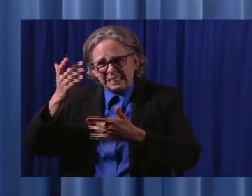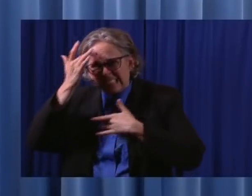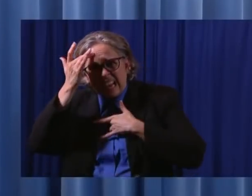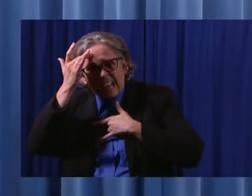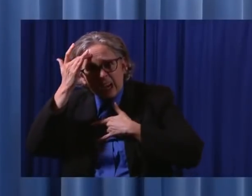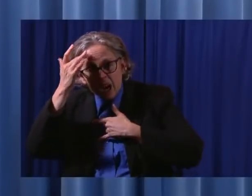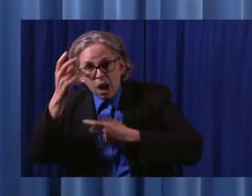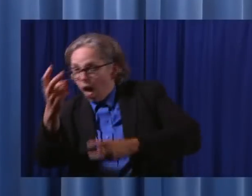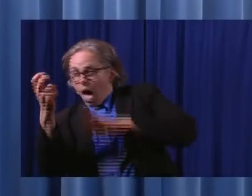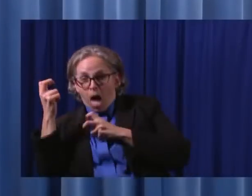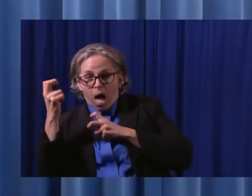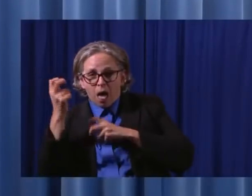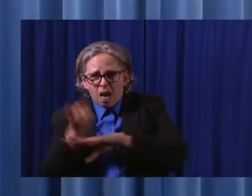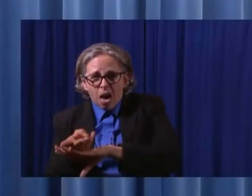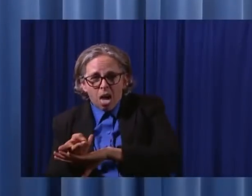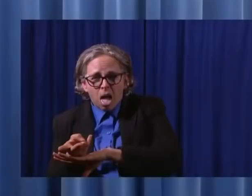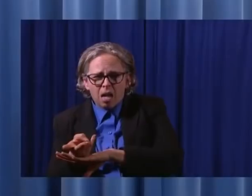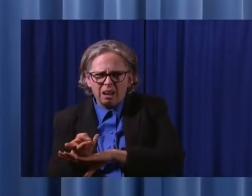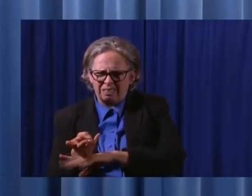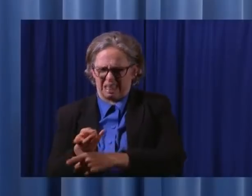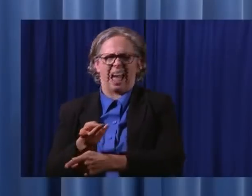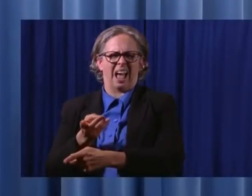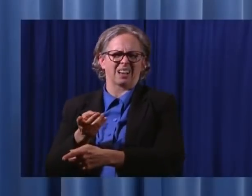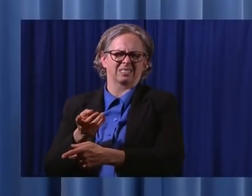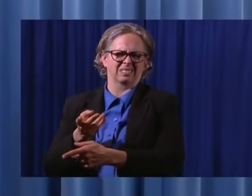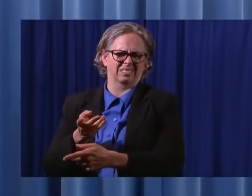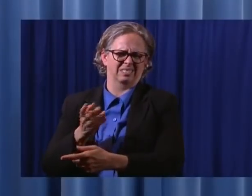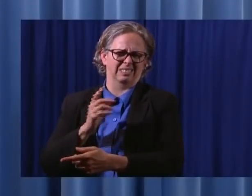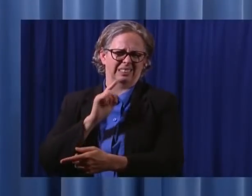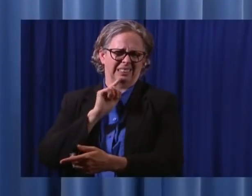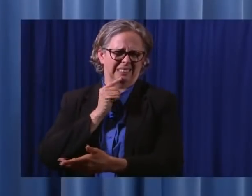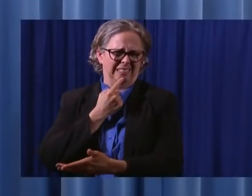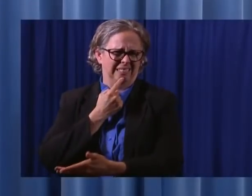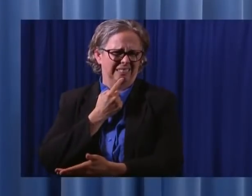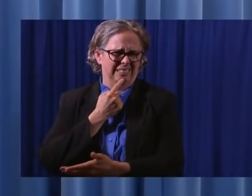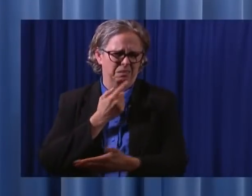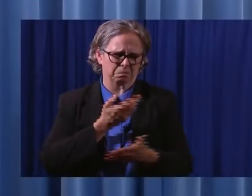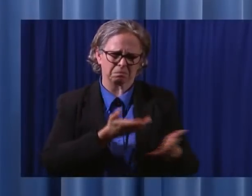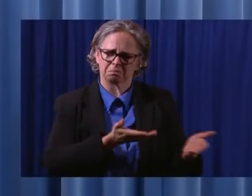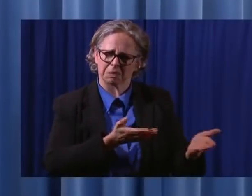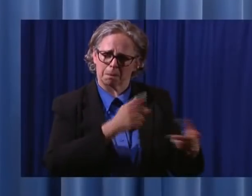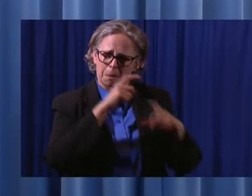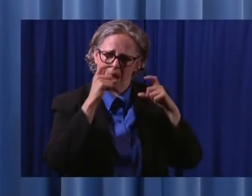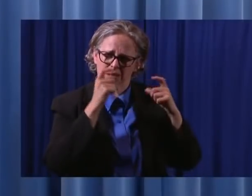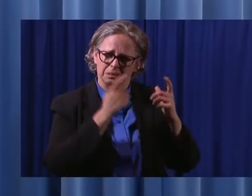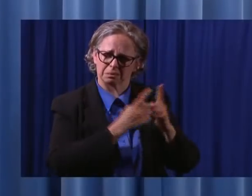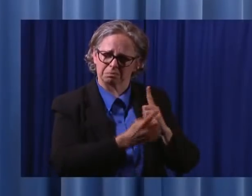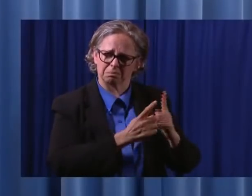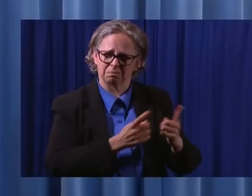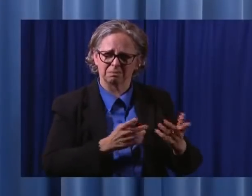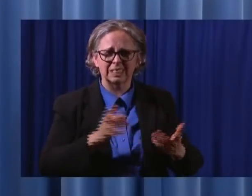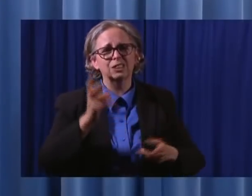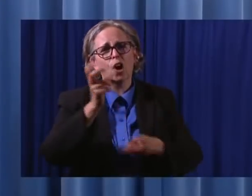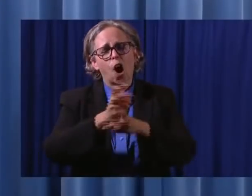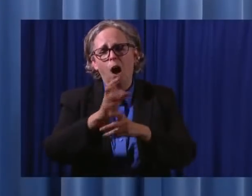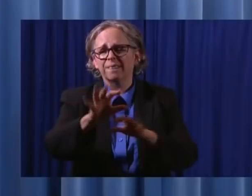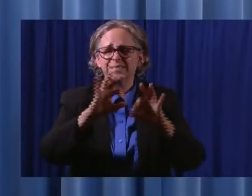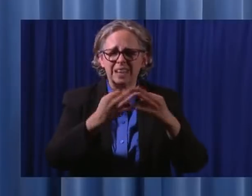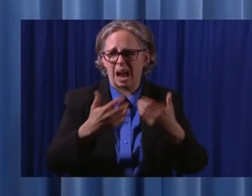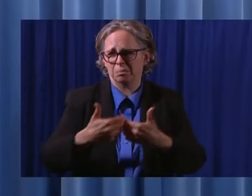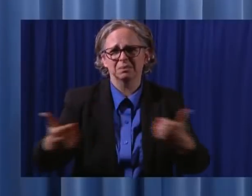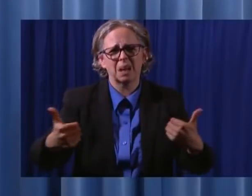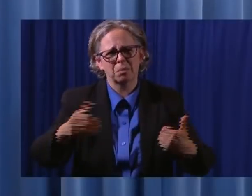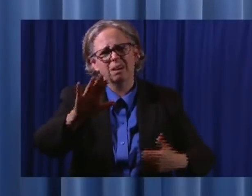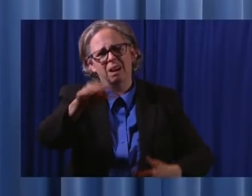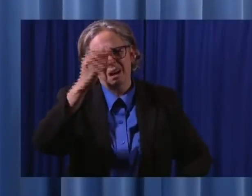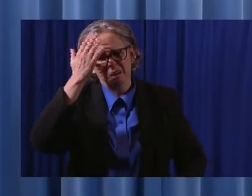for example, and people cannot get together, that's big. That's big. Fran and I see that with our family. So,